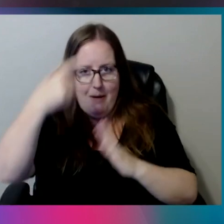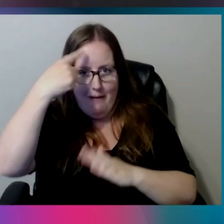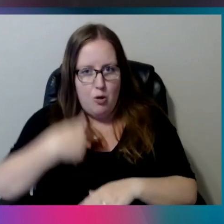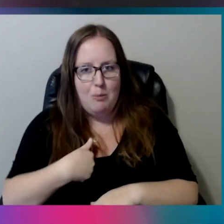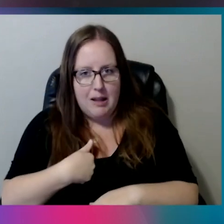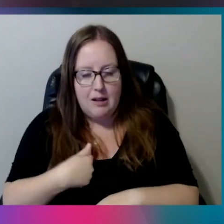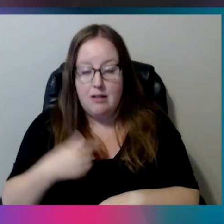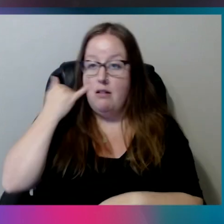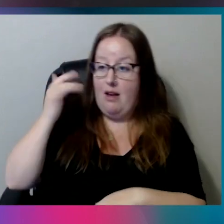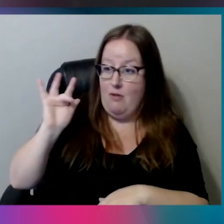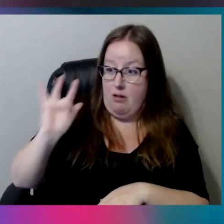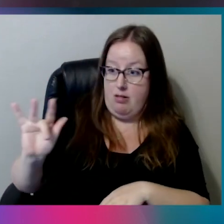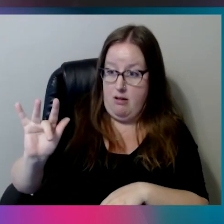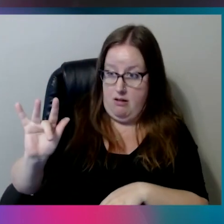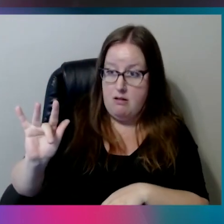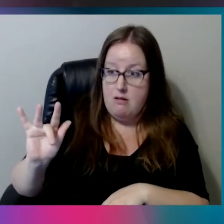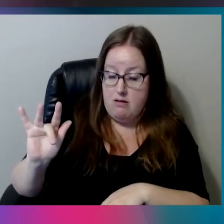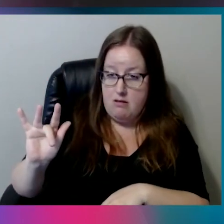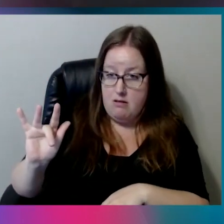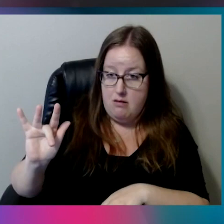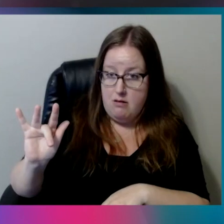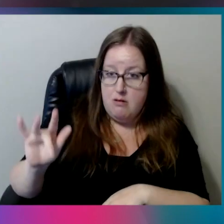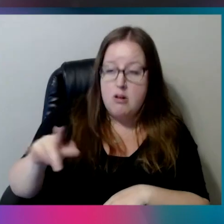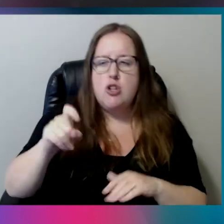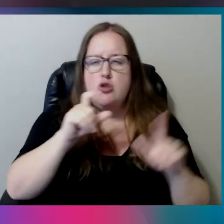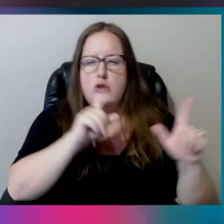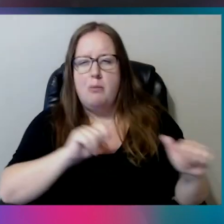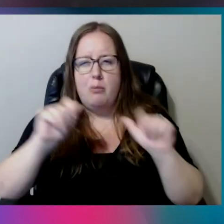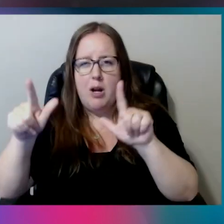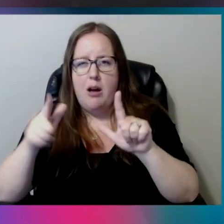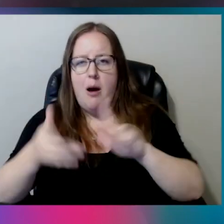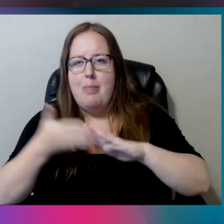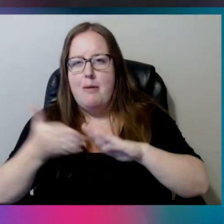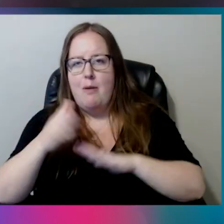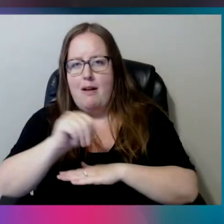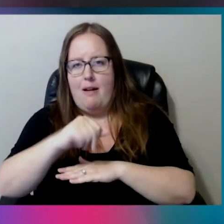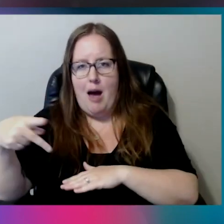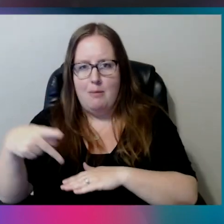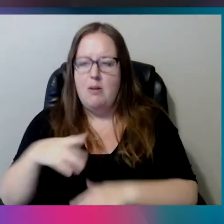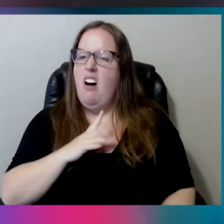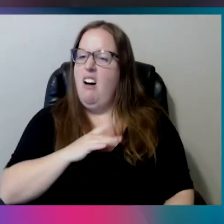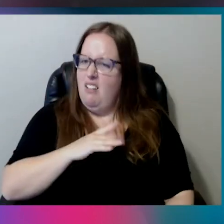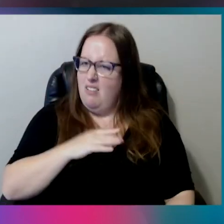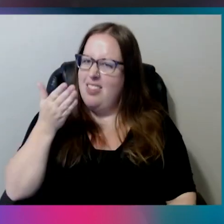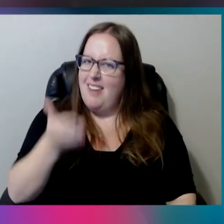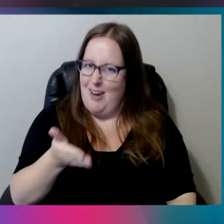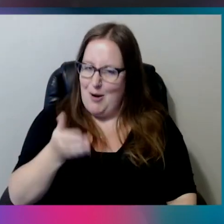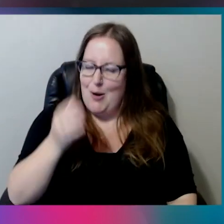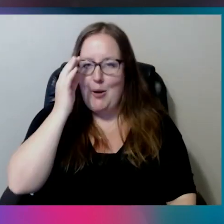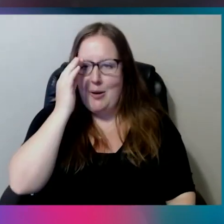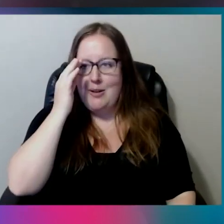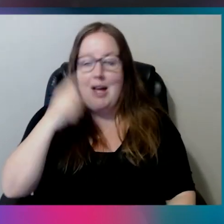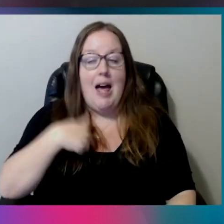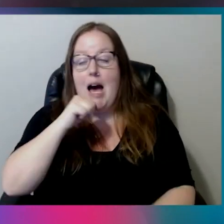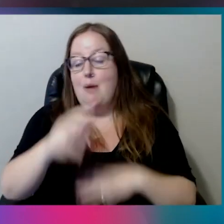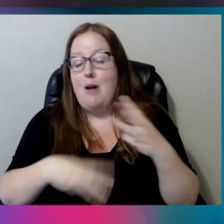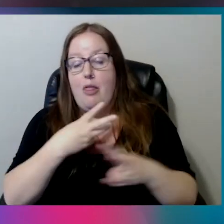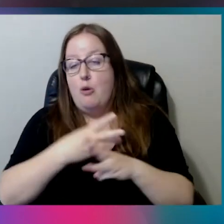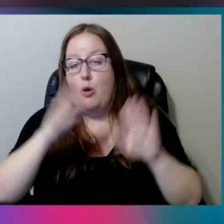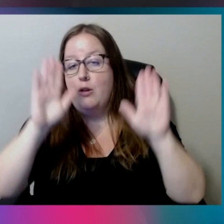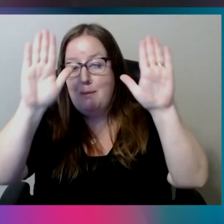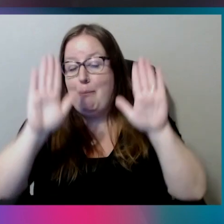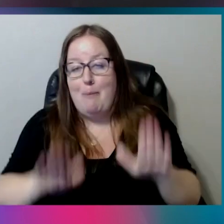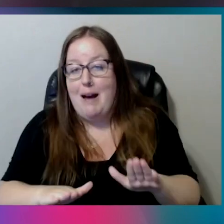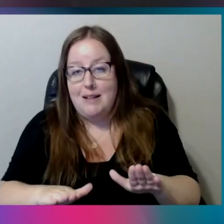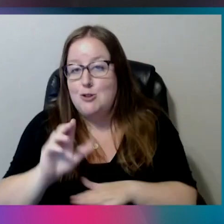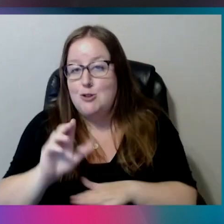here, we should bring up the running app. Oh, there it is. Now, I'm not the world's greatest UI expert. You're not? I